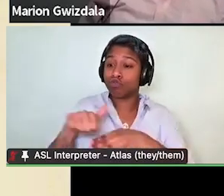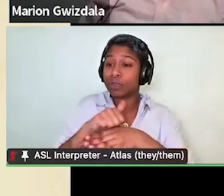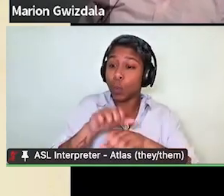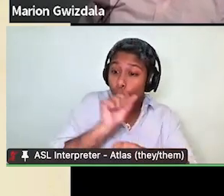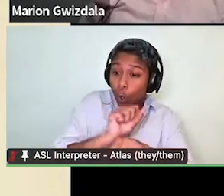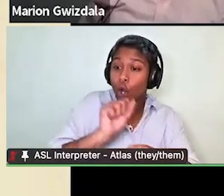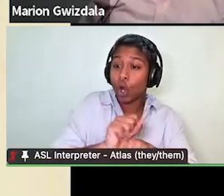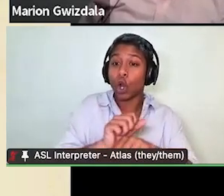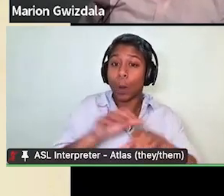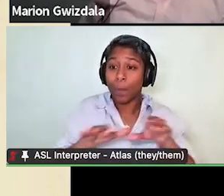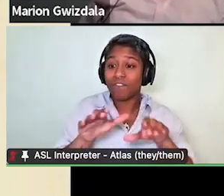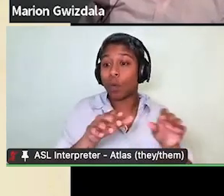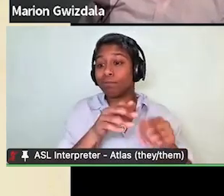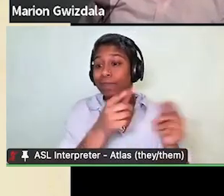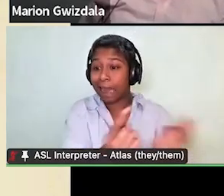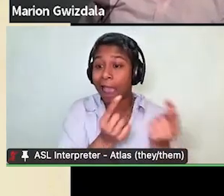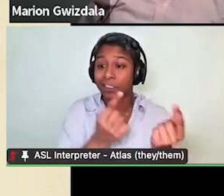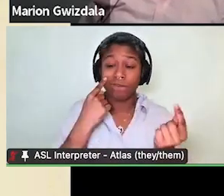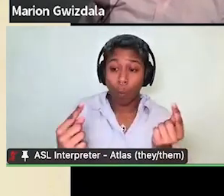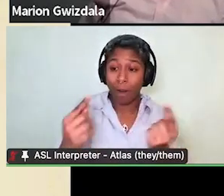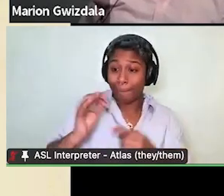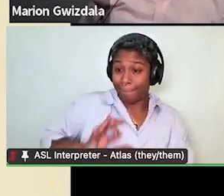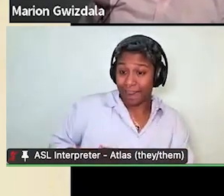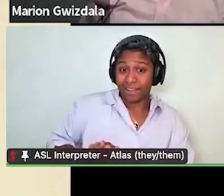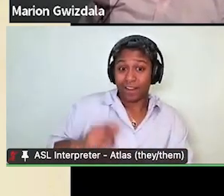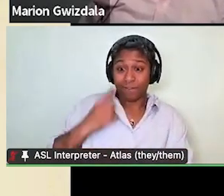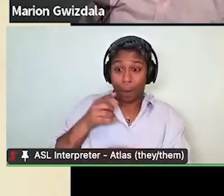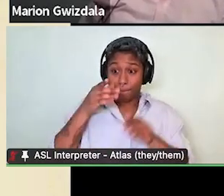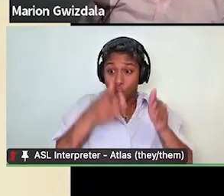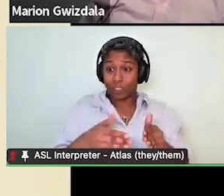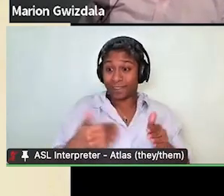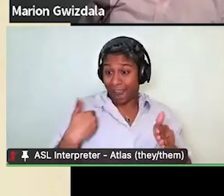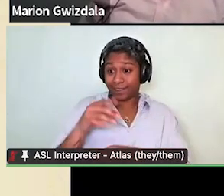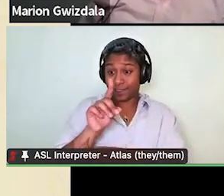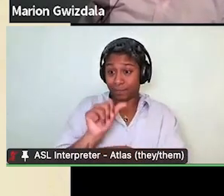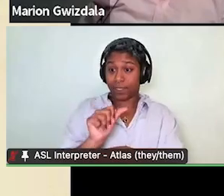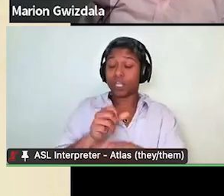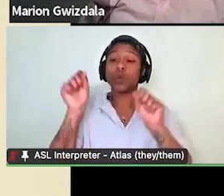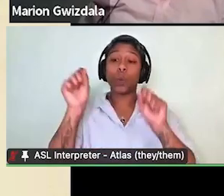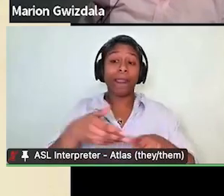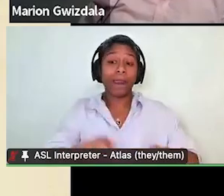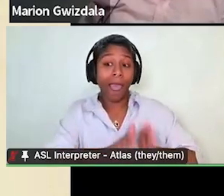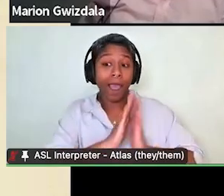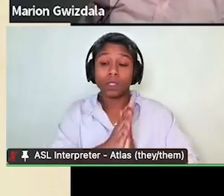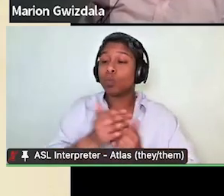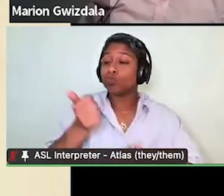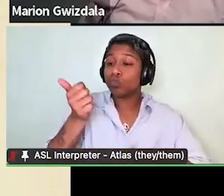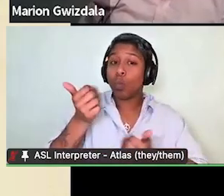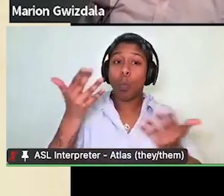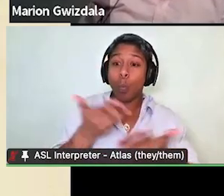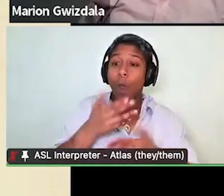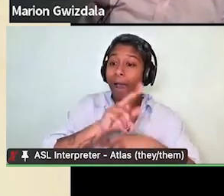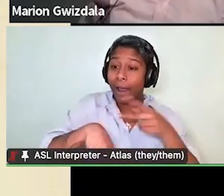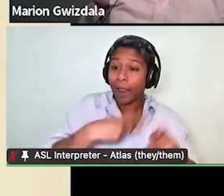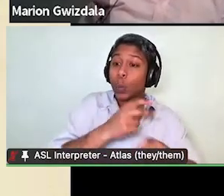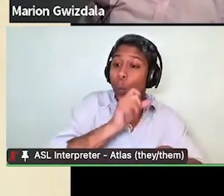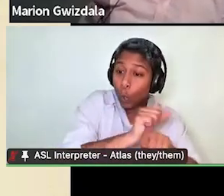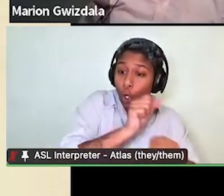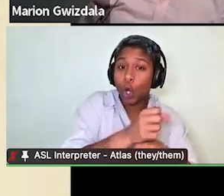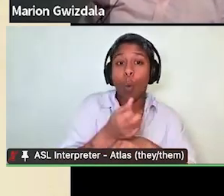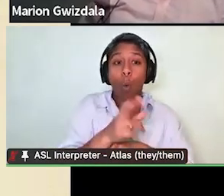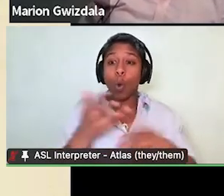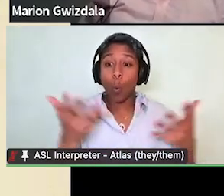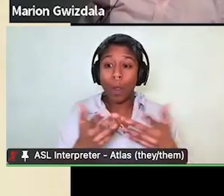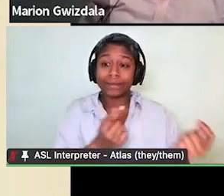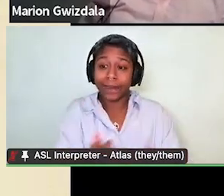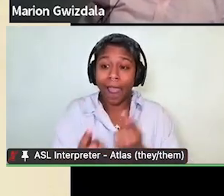can also ask what work or what tasks is the dog trained to perform.